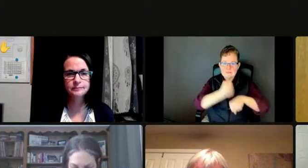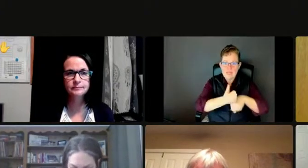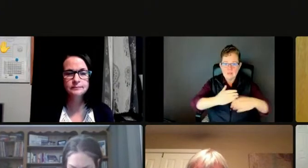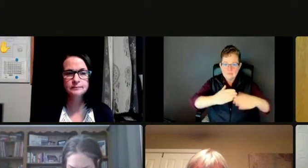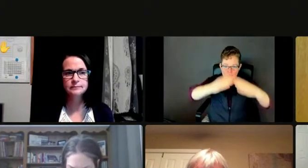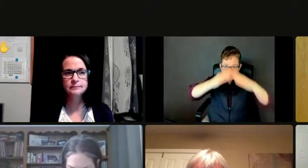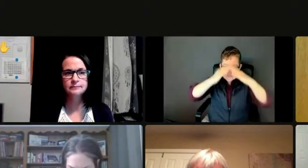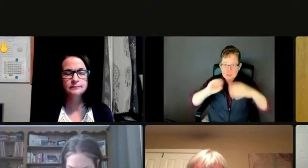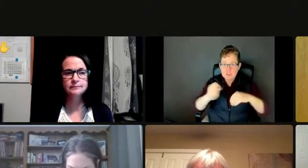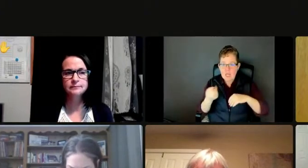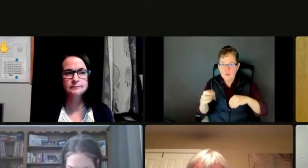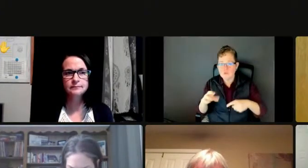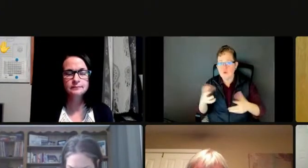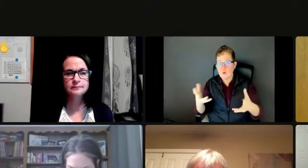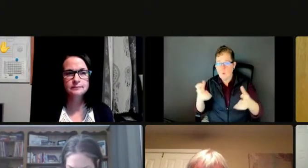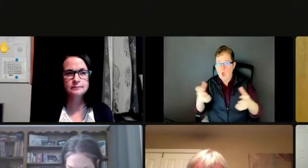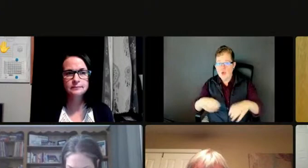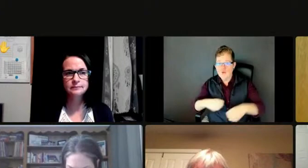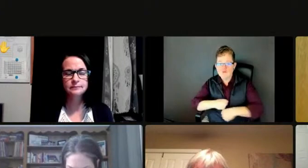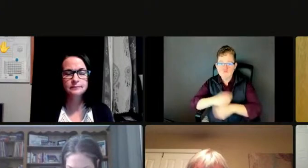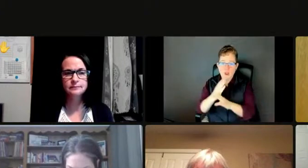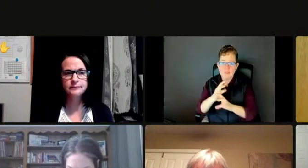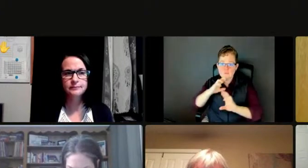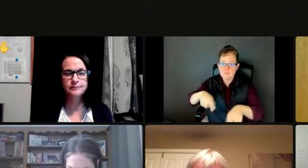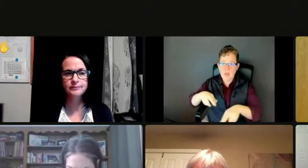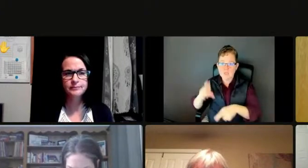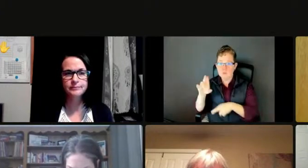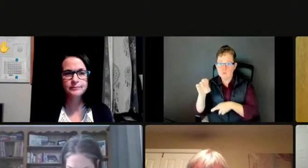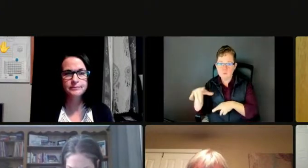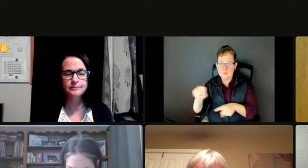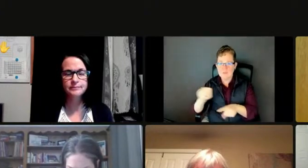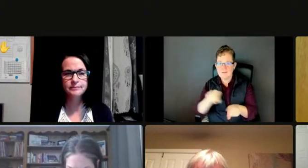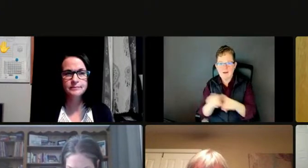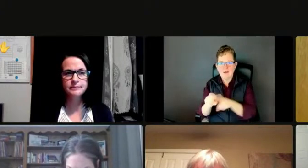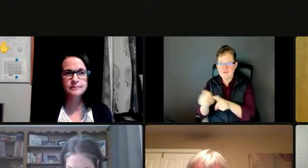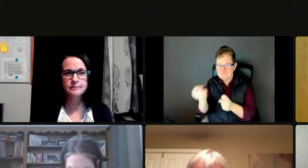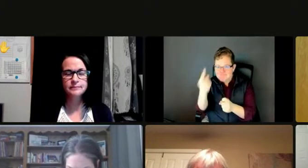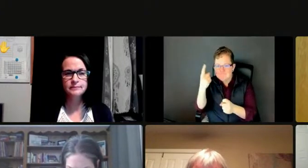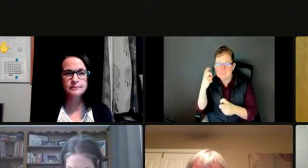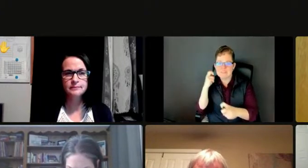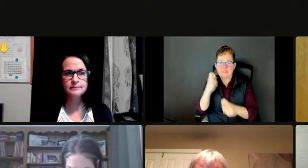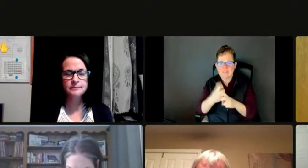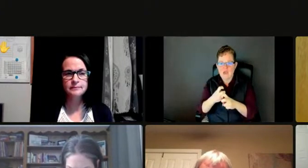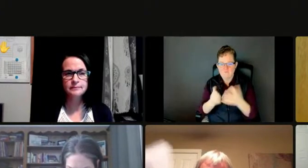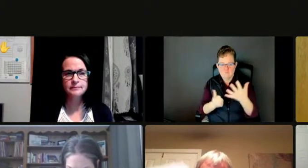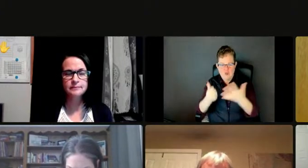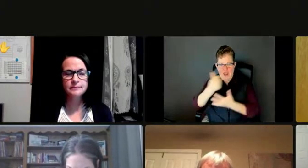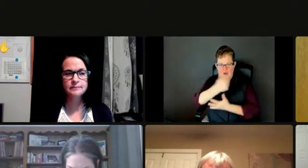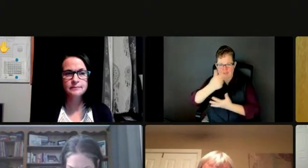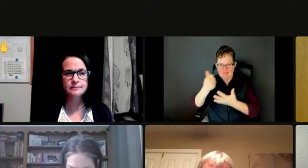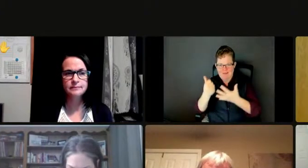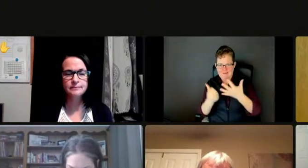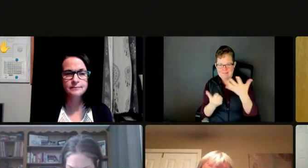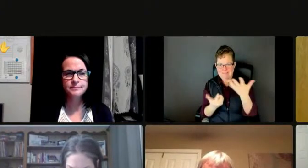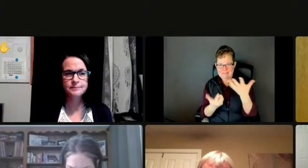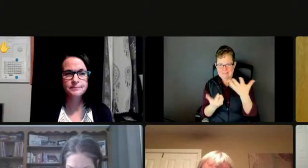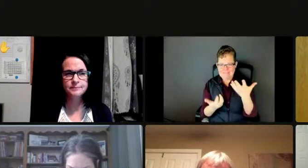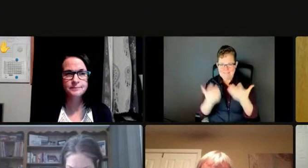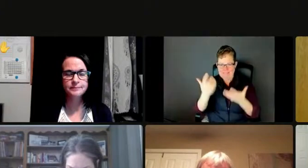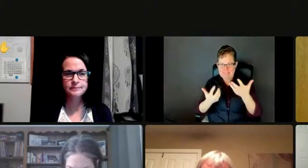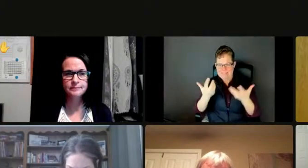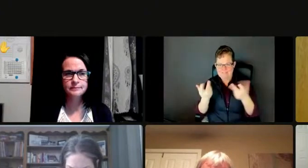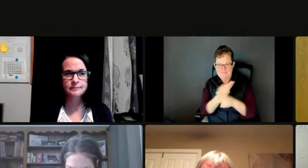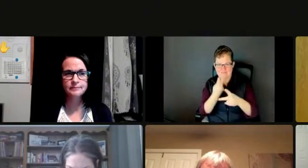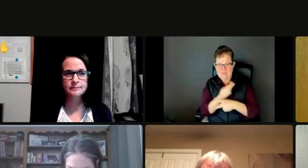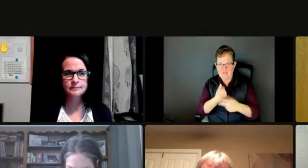you know, a civilian-led mobile crisis response unit, but it's just tough policy-wise. Like, we got to prioritize, and, you know, we got to pick